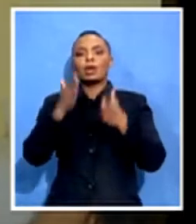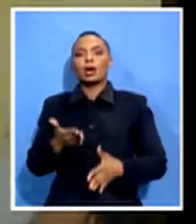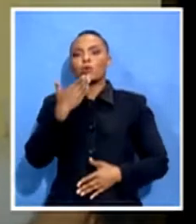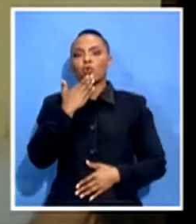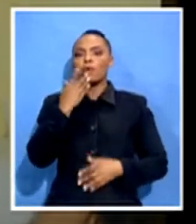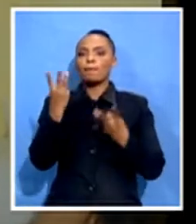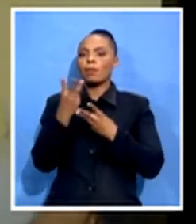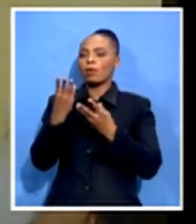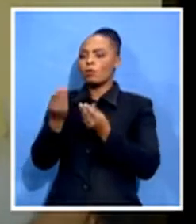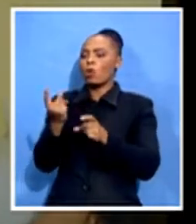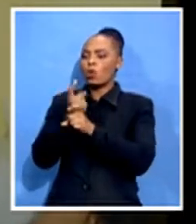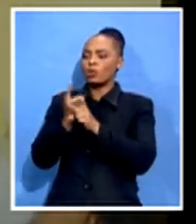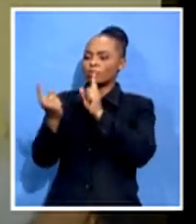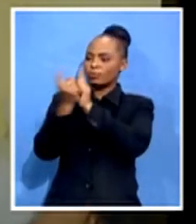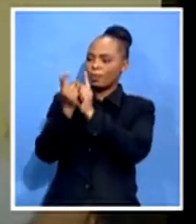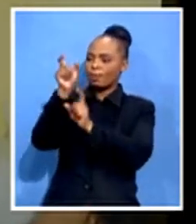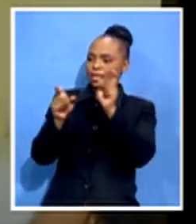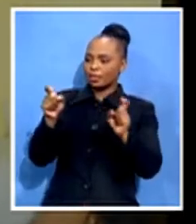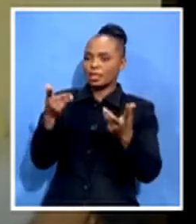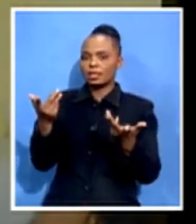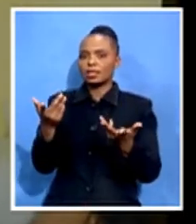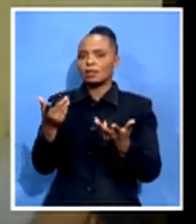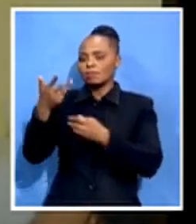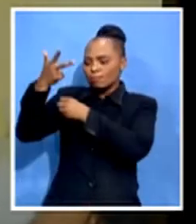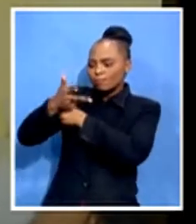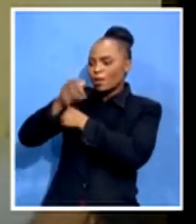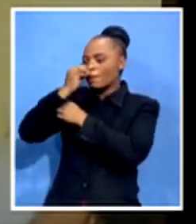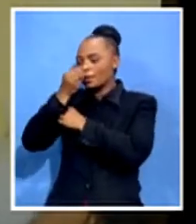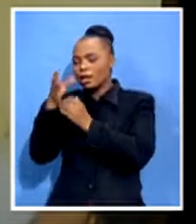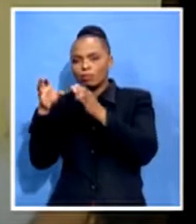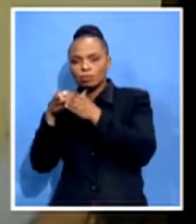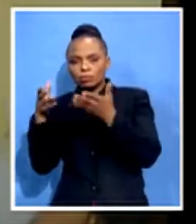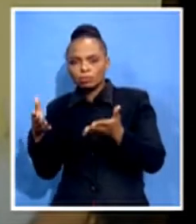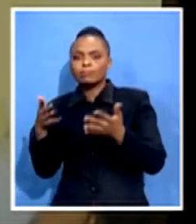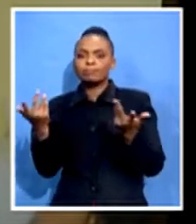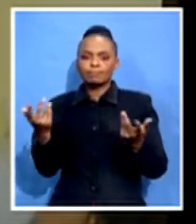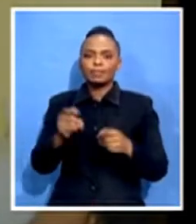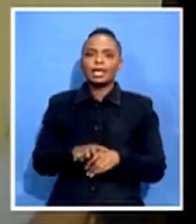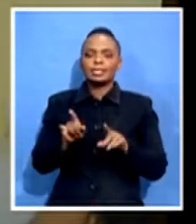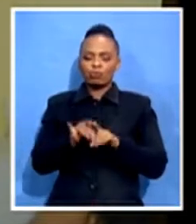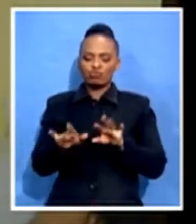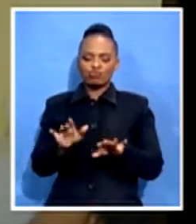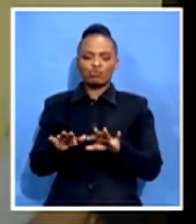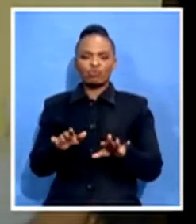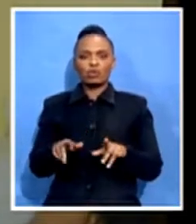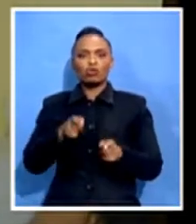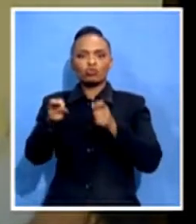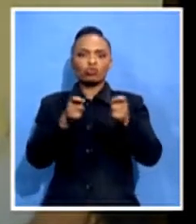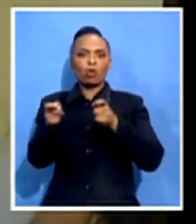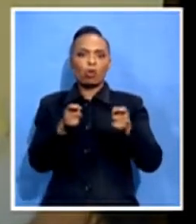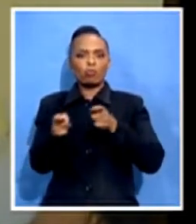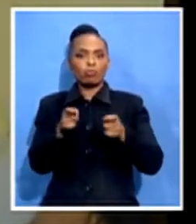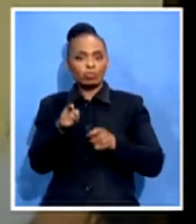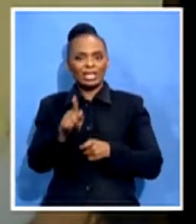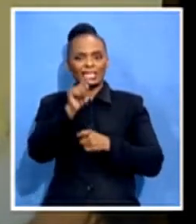people who work, like for instance, till operators at retail shops, all those people who are there in front